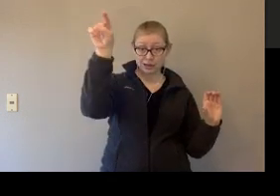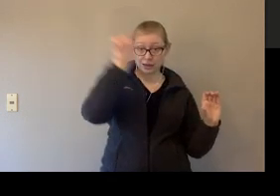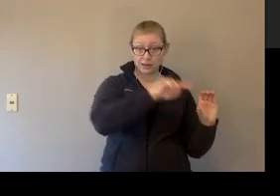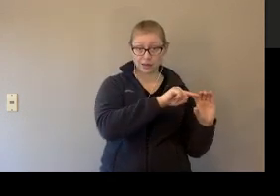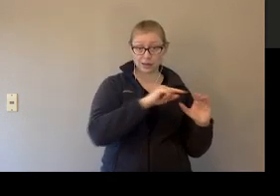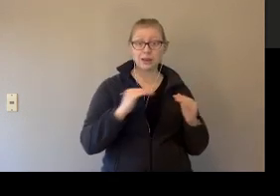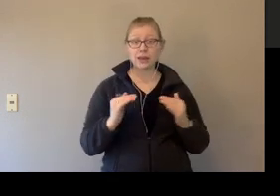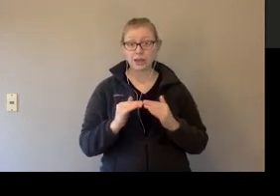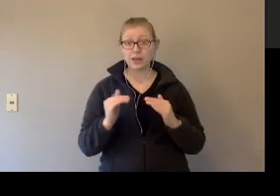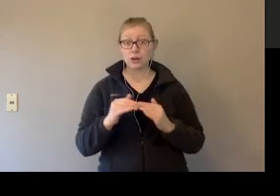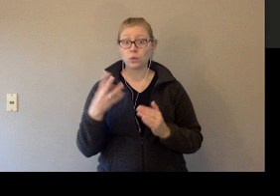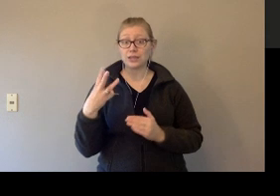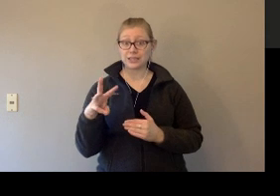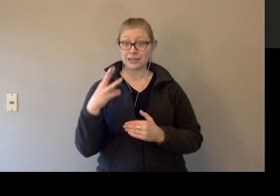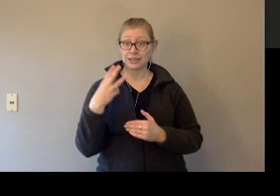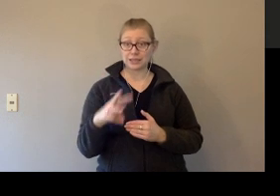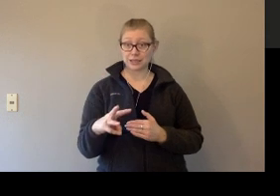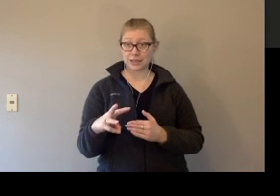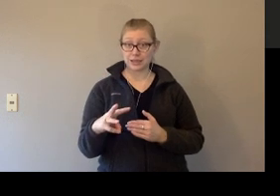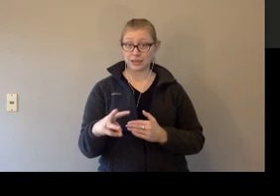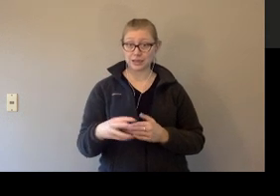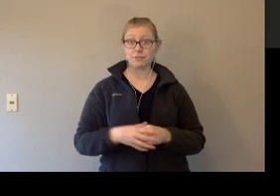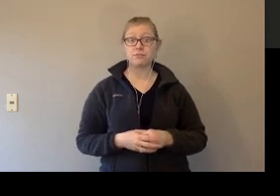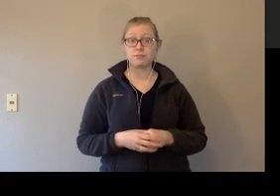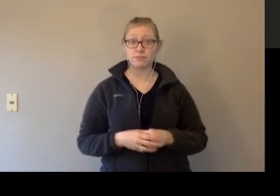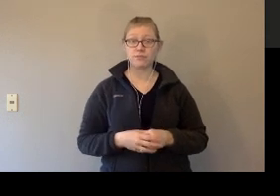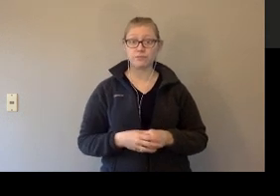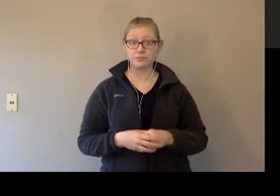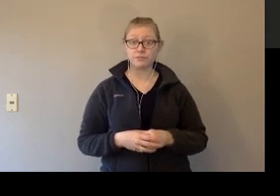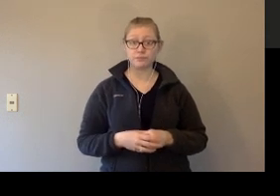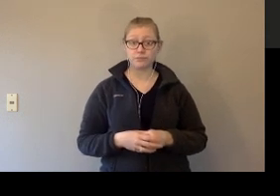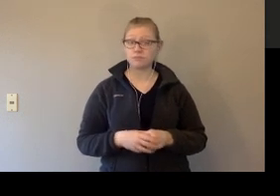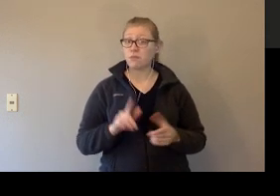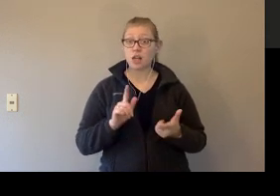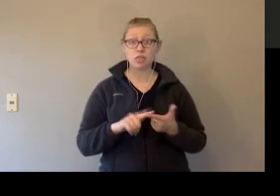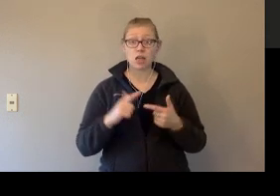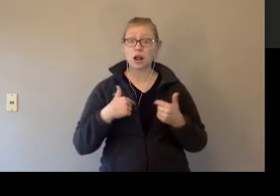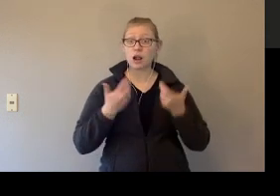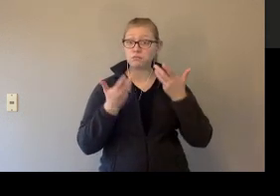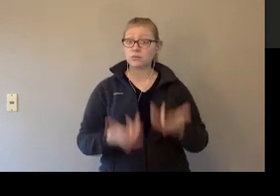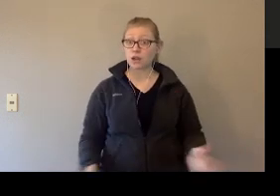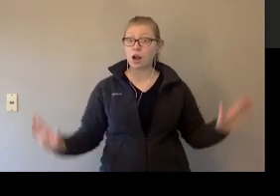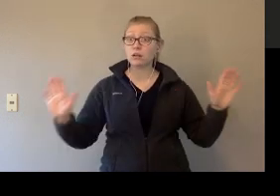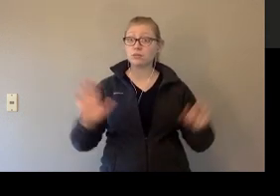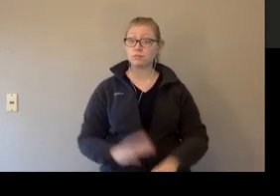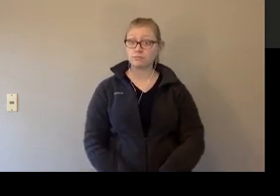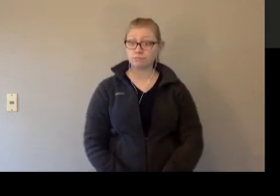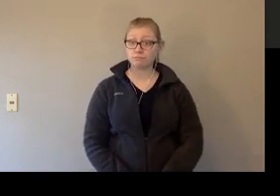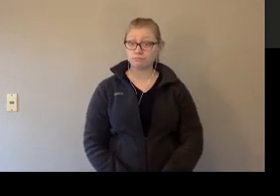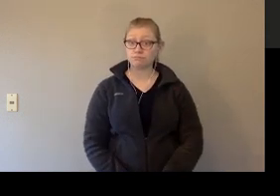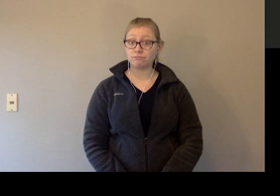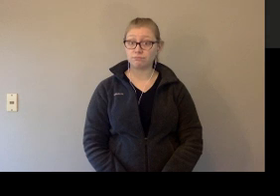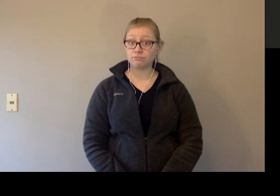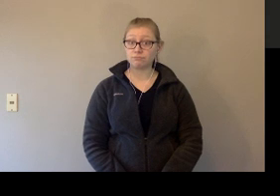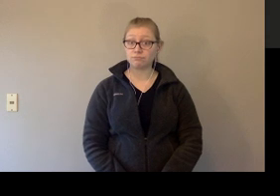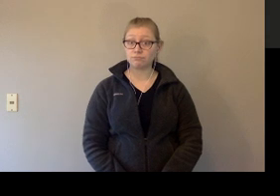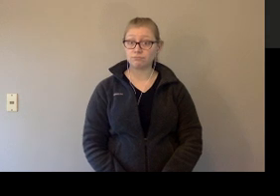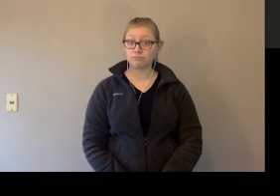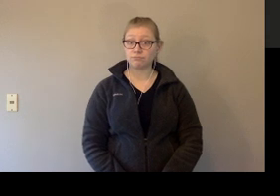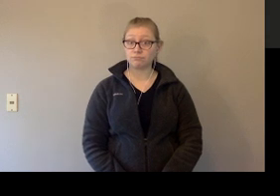means that this segment AC is going to be a length 16. And then I'm done.